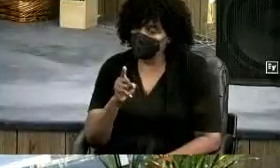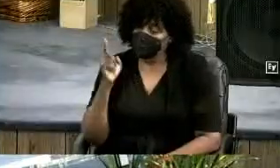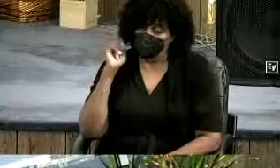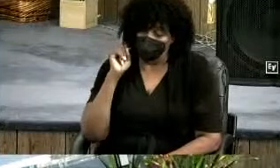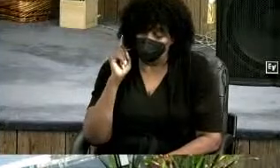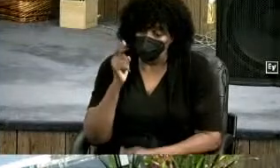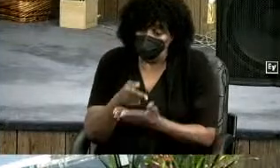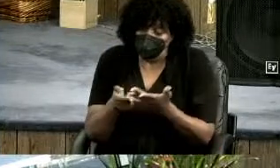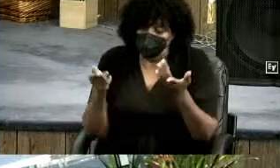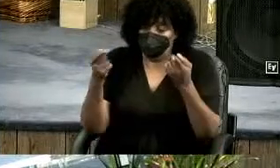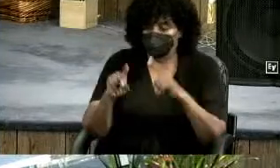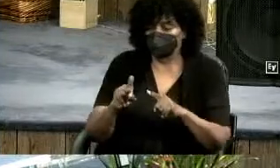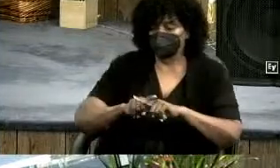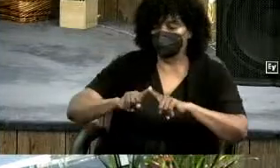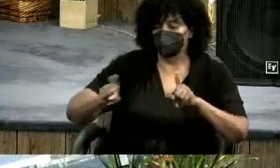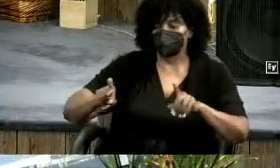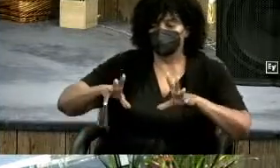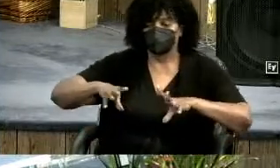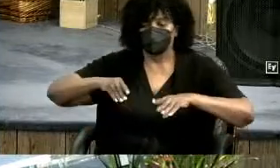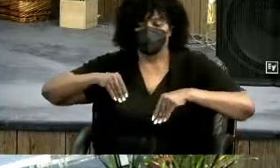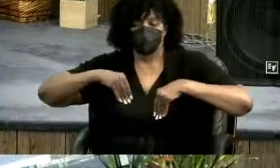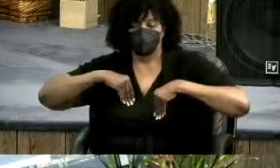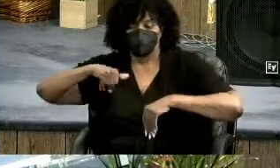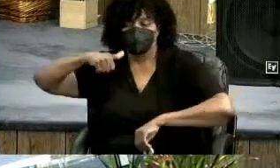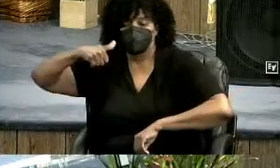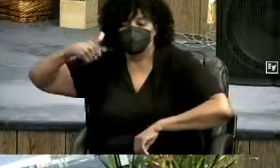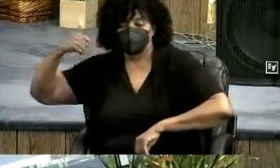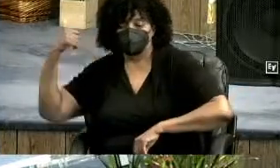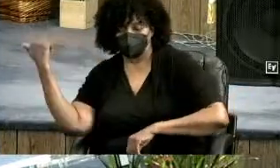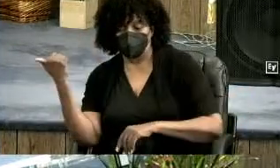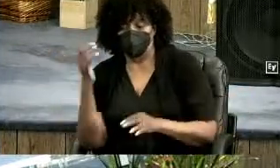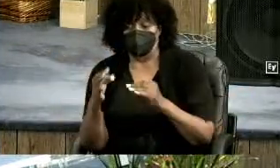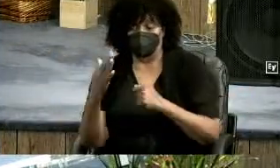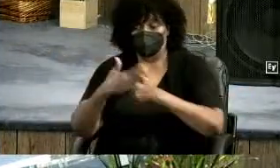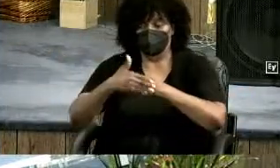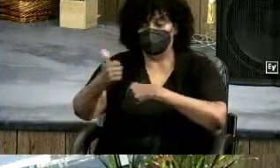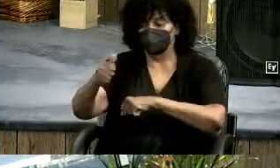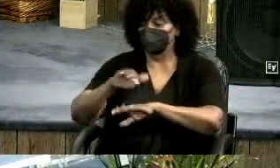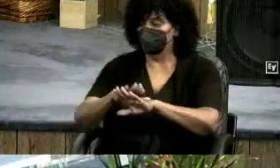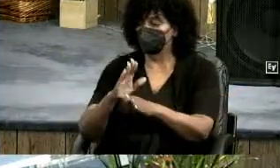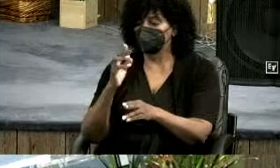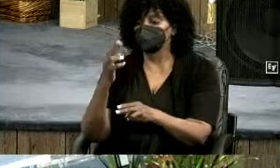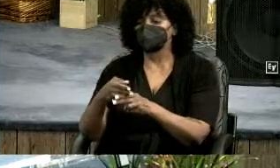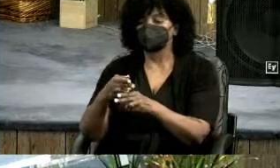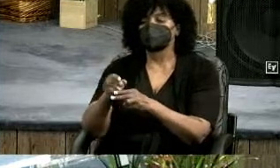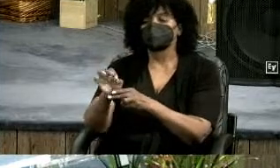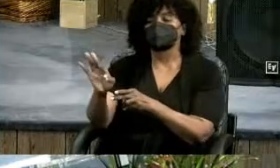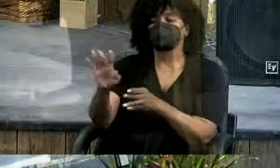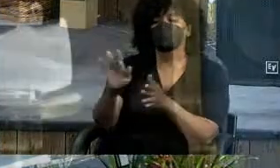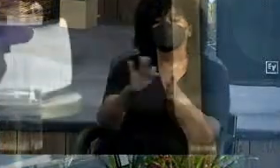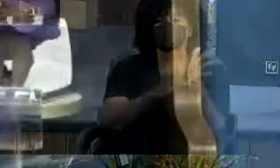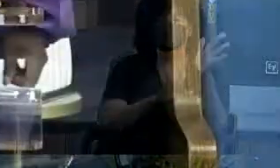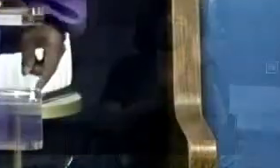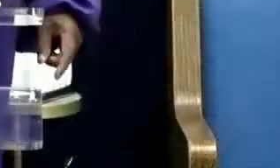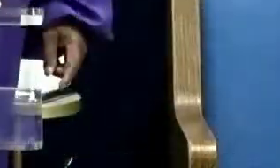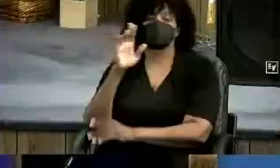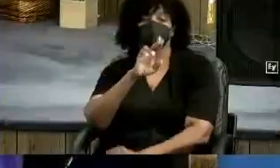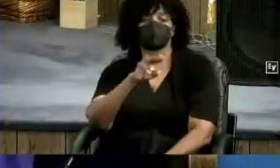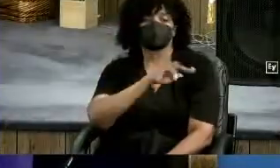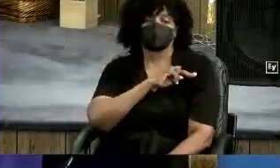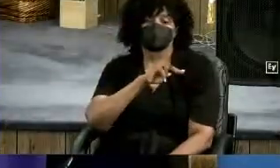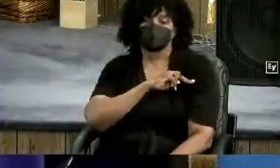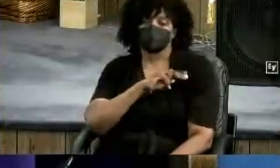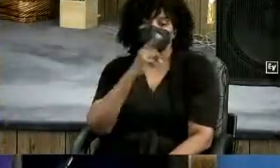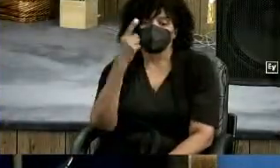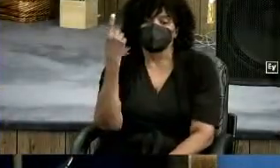happening there, but I'm claiming what God said is possible if I call upon the name of the Lord. Nehemiah became a